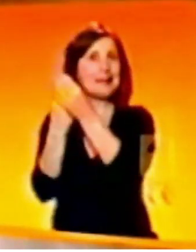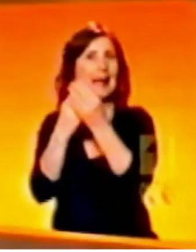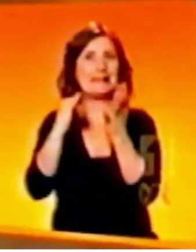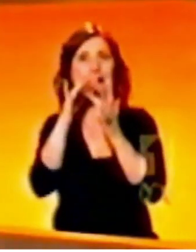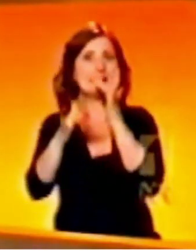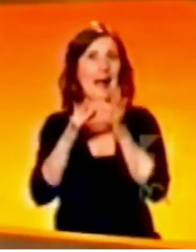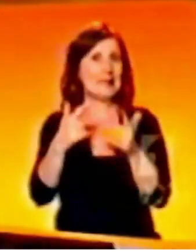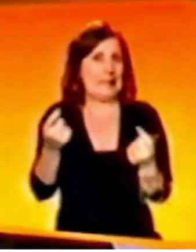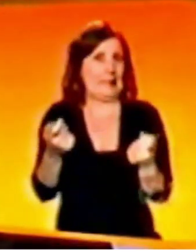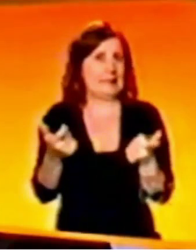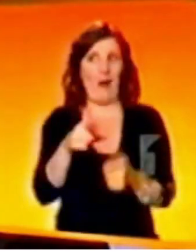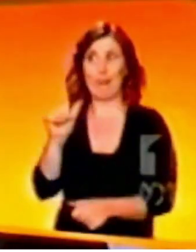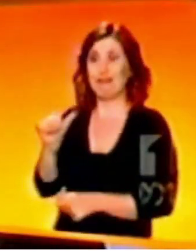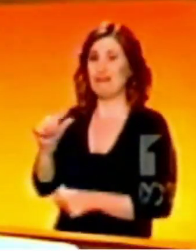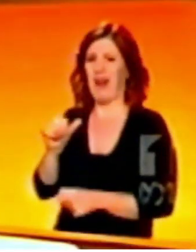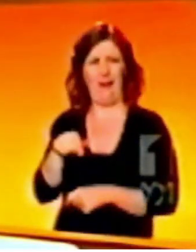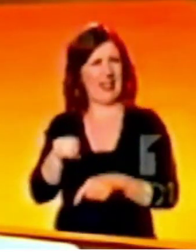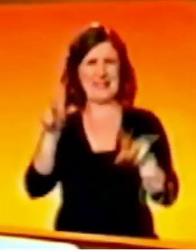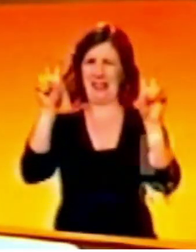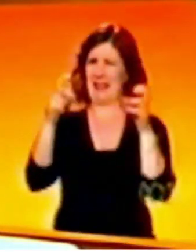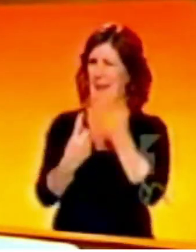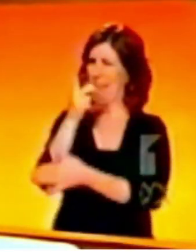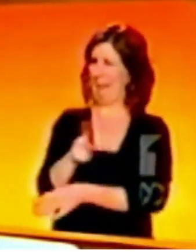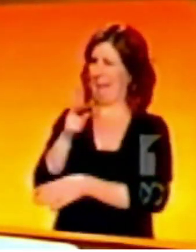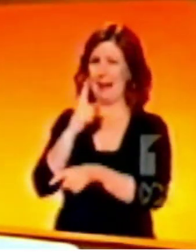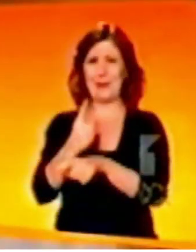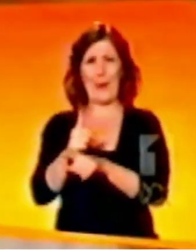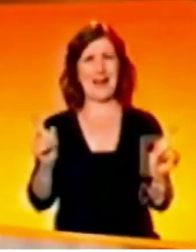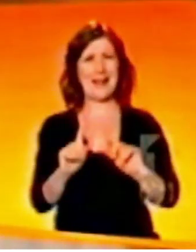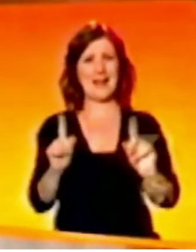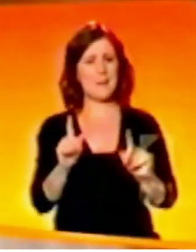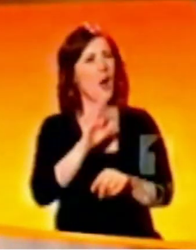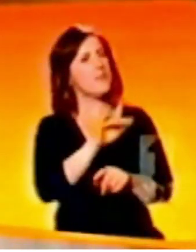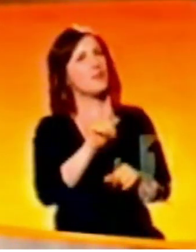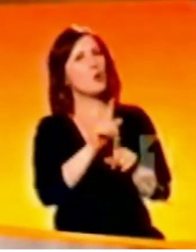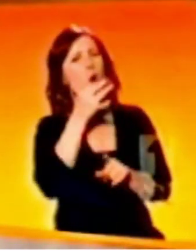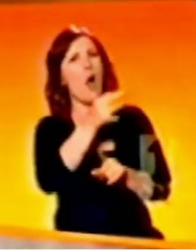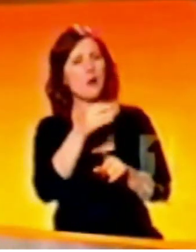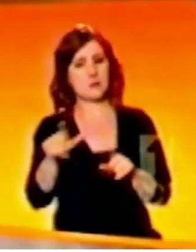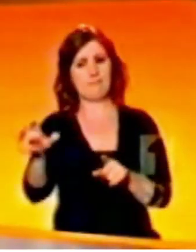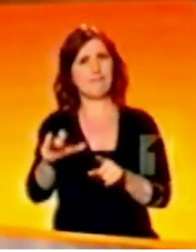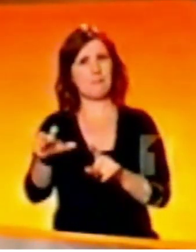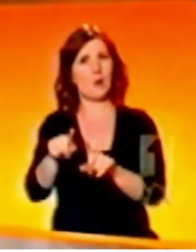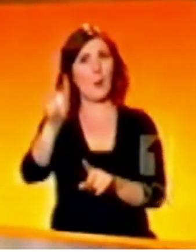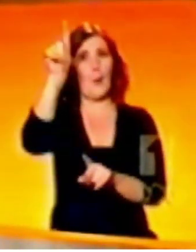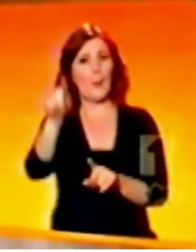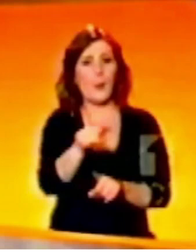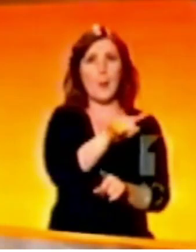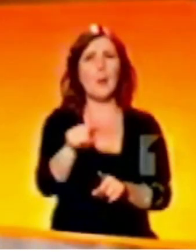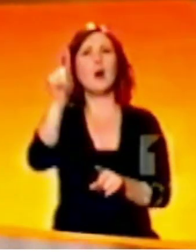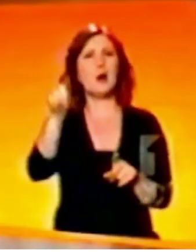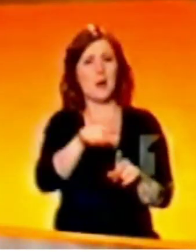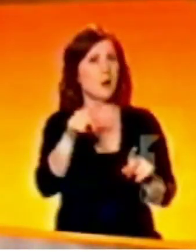yeah, from anywhere you like. Yeah. Seems to be a theme, actually. Yeah, absolutely. I'm also interested in the positioning of the mouse by sound that you demonstrated.